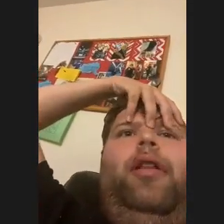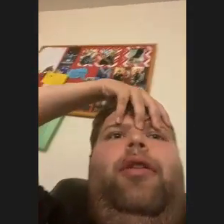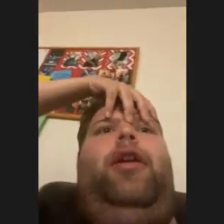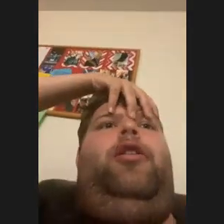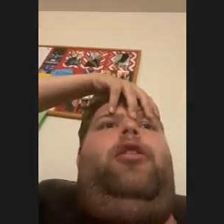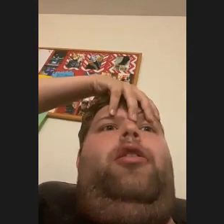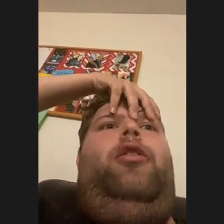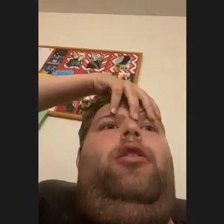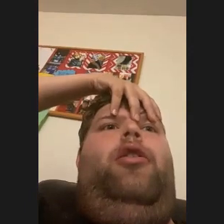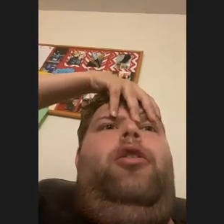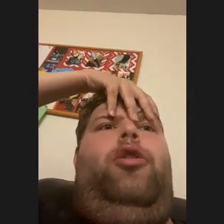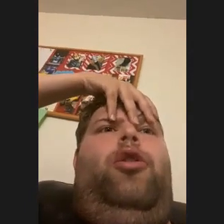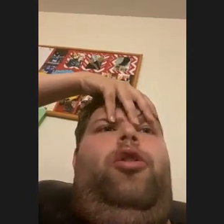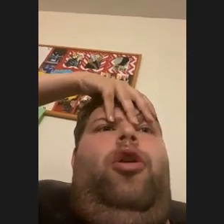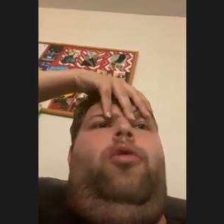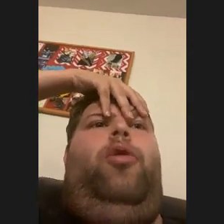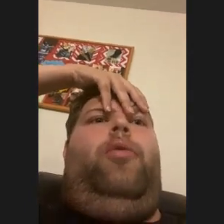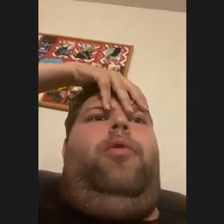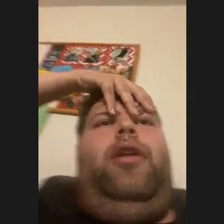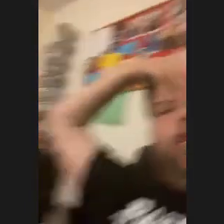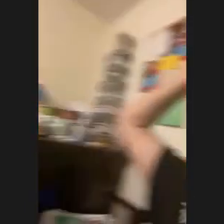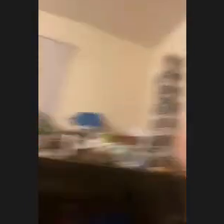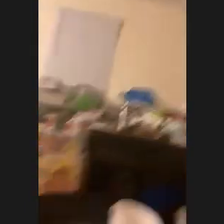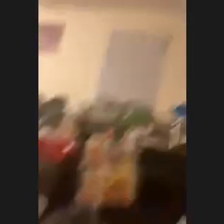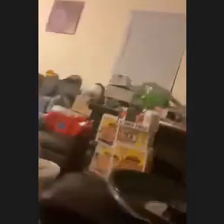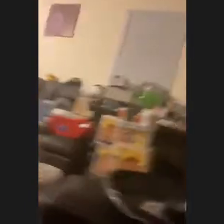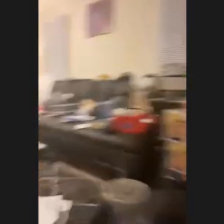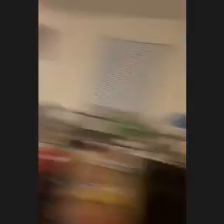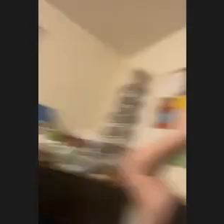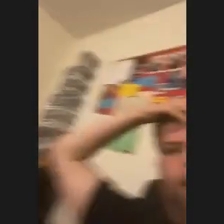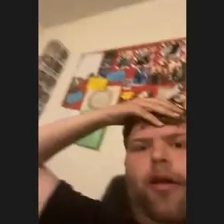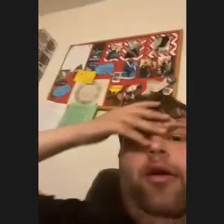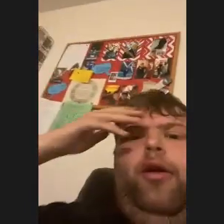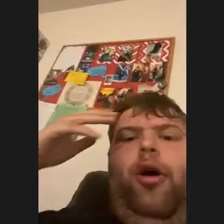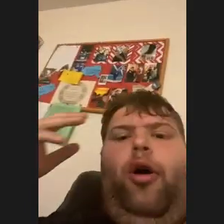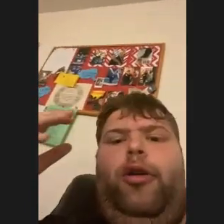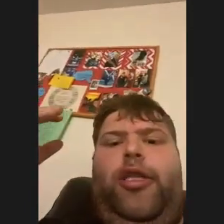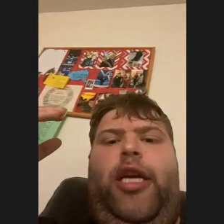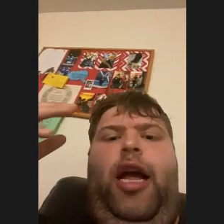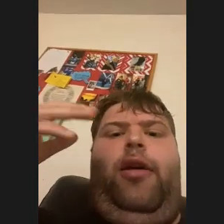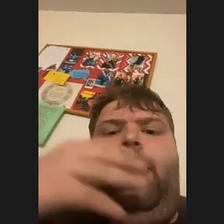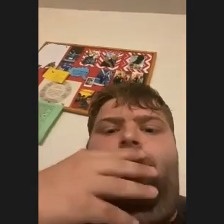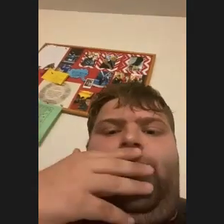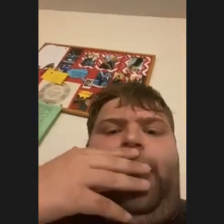that there is no normal. There's just our